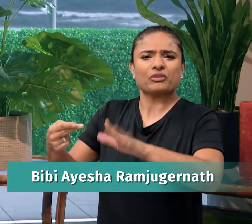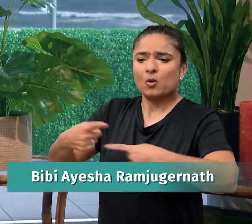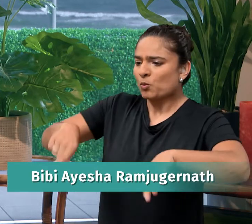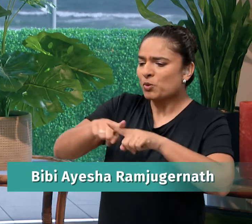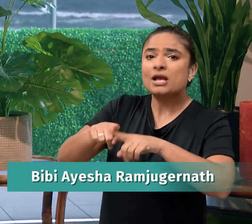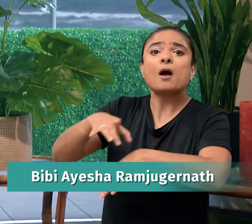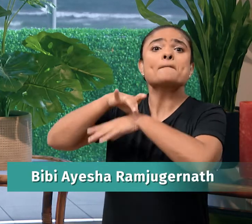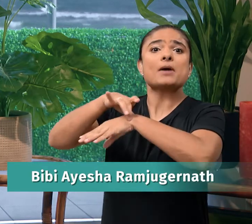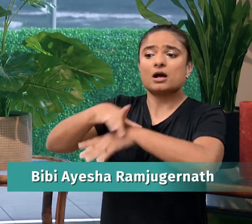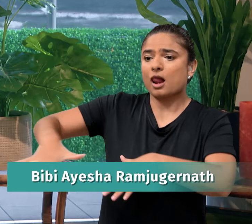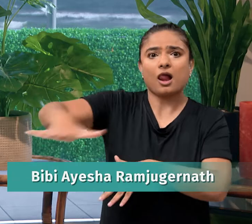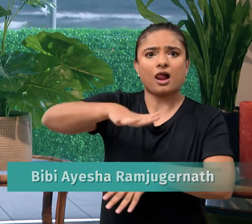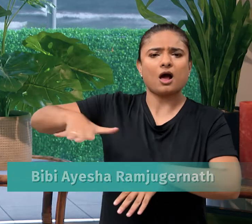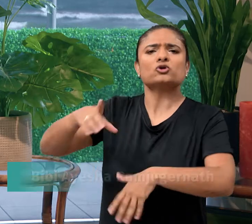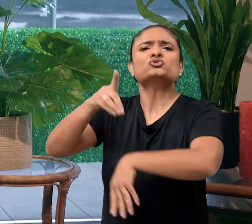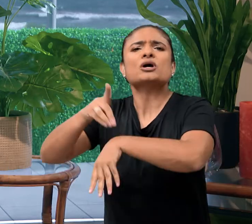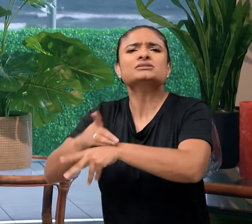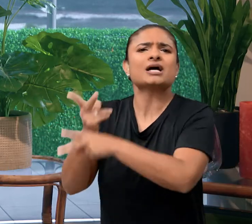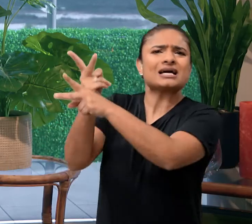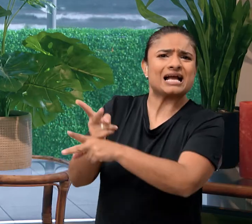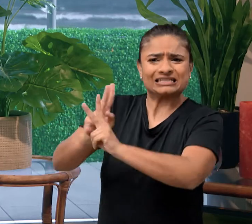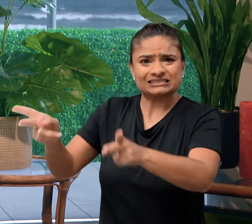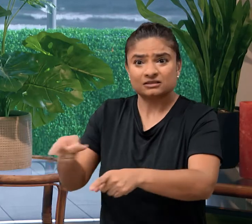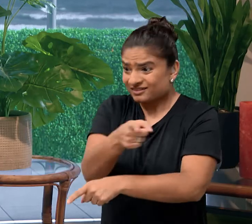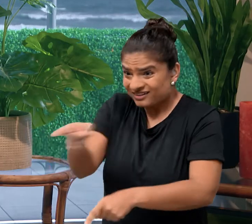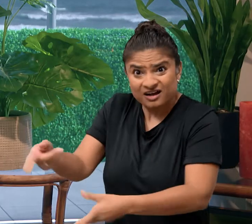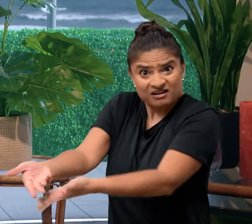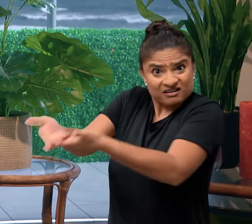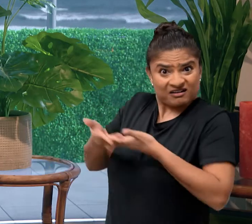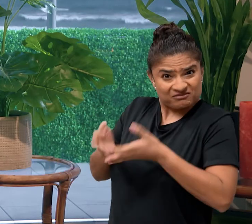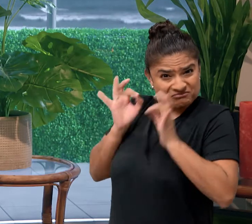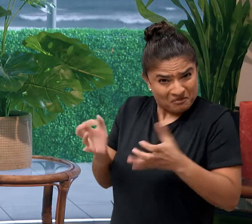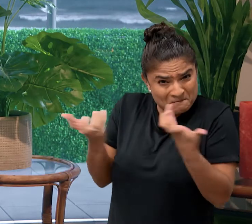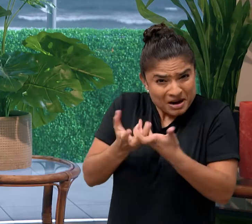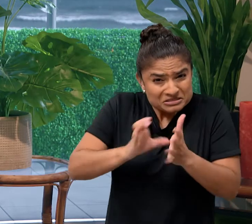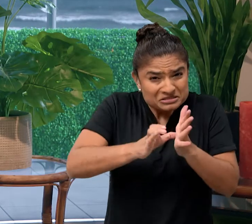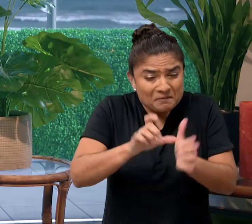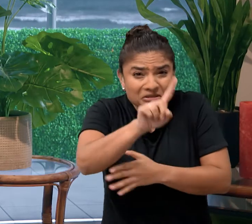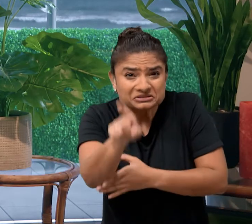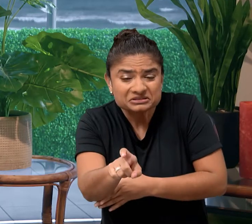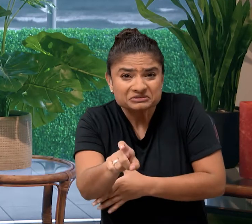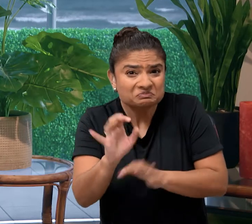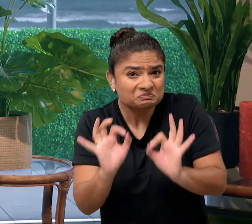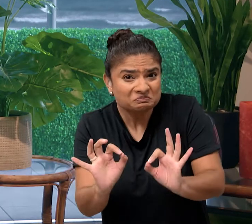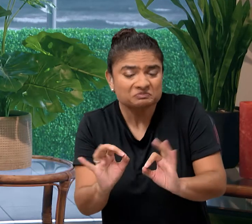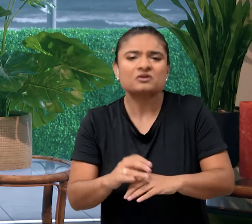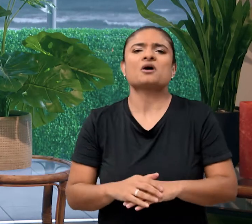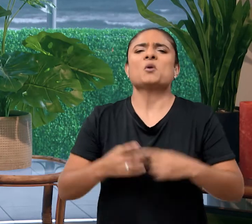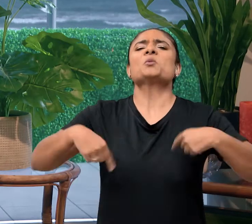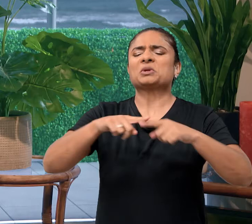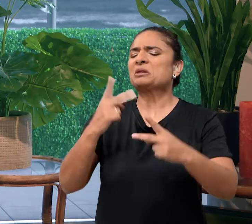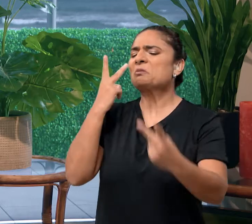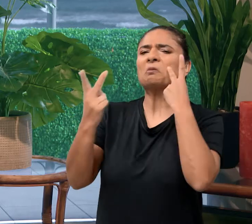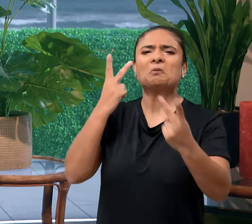medical care, but not as the providers of such care. This week, we meet people working in the health sector, making a difference and changing